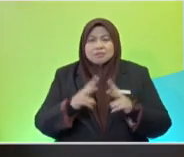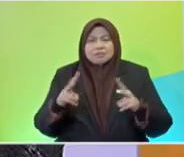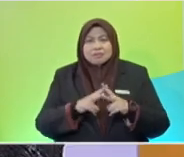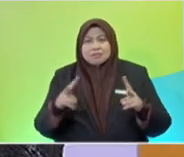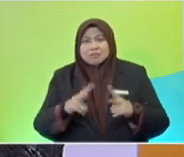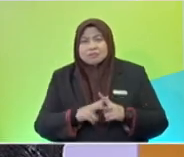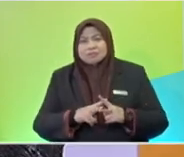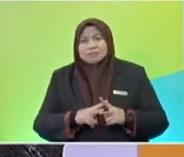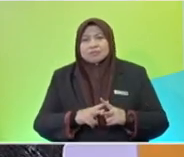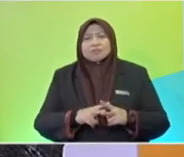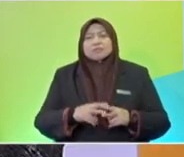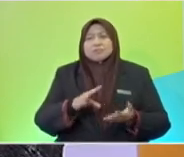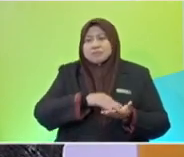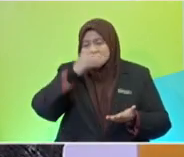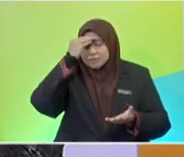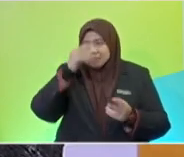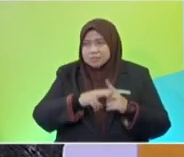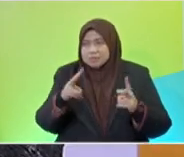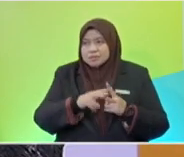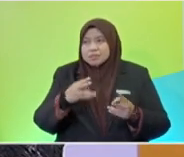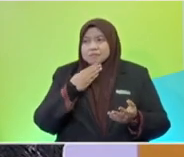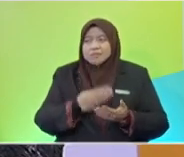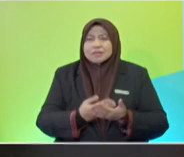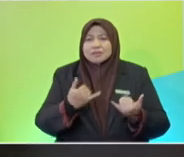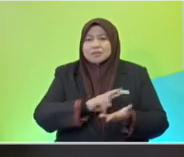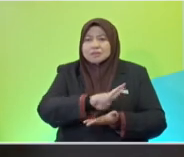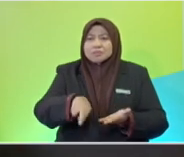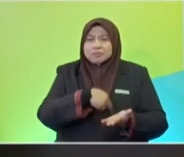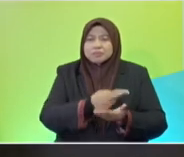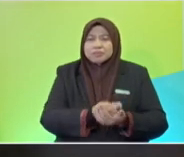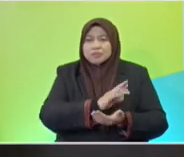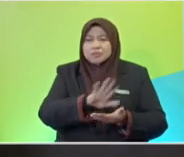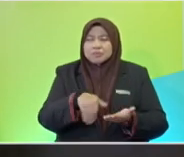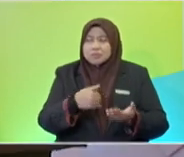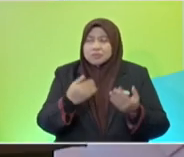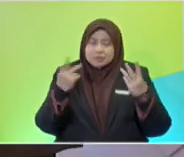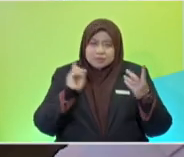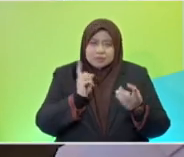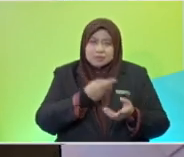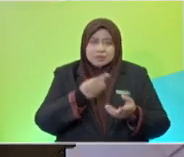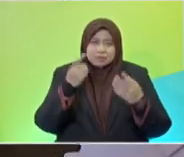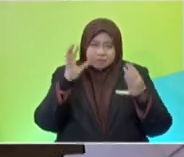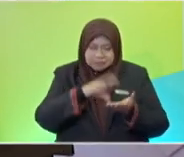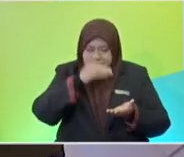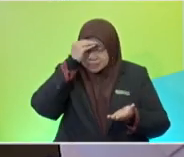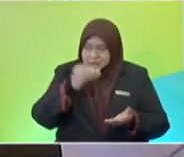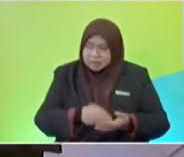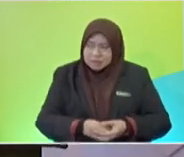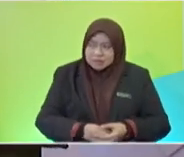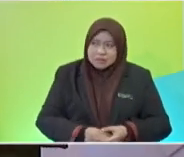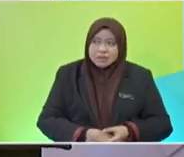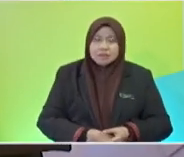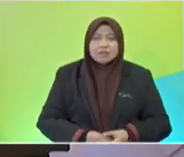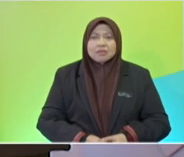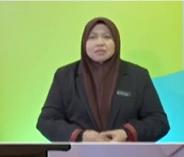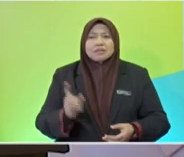we end, maybe you can give us a very short summary of what we have learned today. Okay, for light and dark, we must really appreciate what God has given us. To